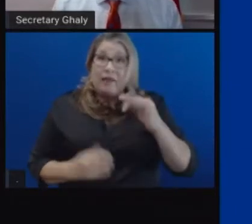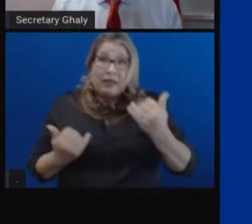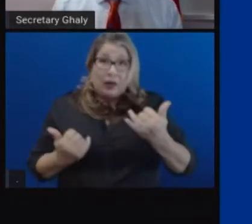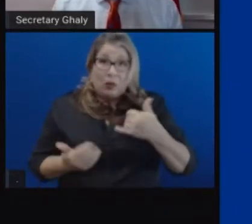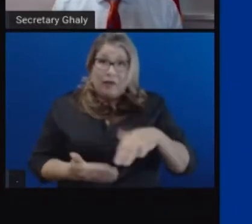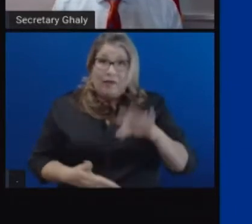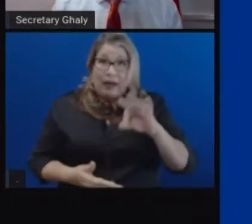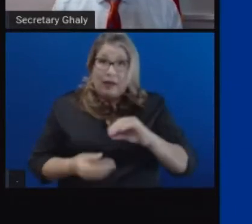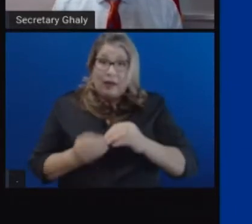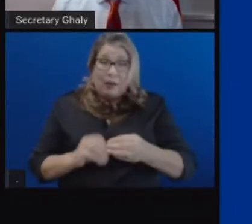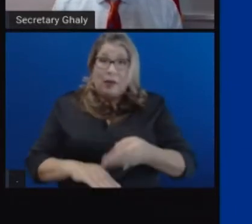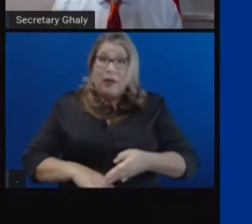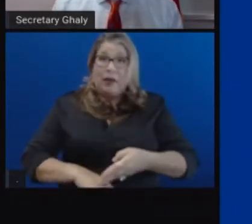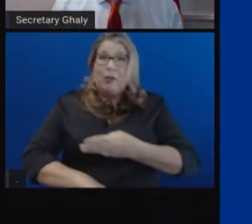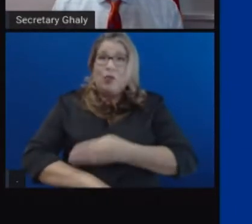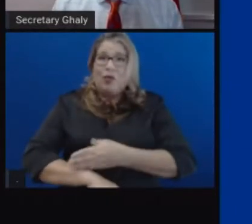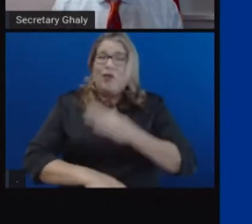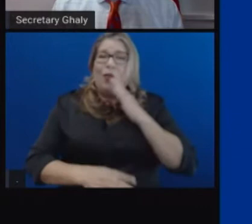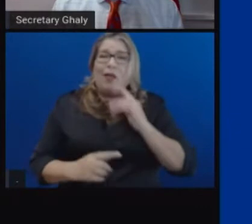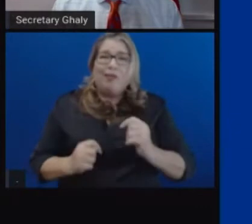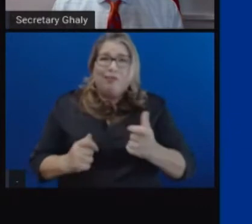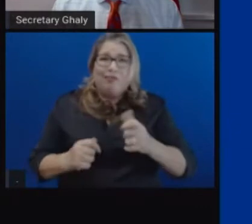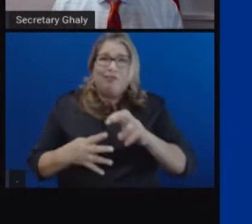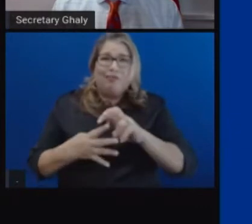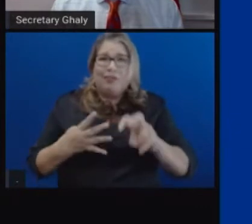they're out. Next slide, please.